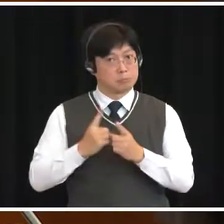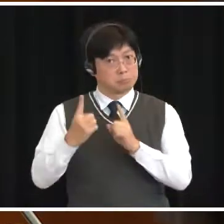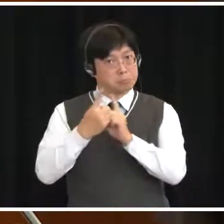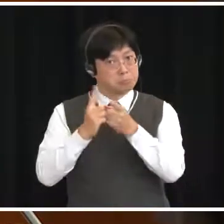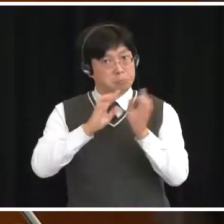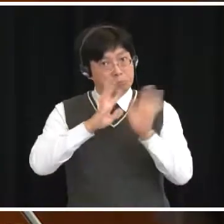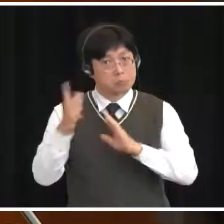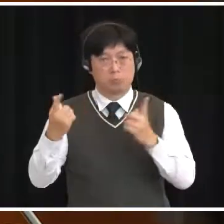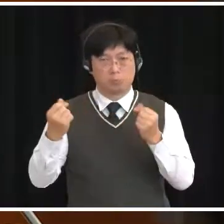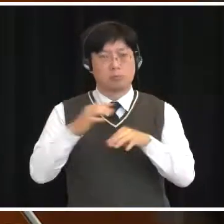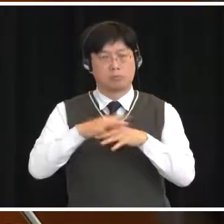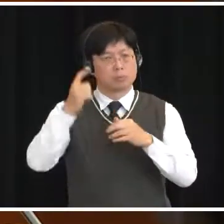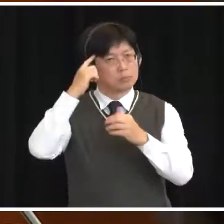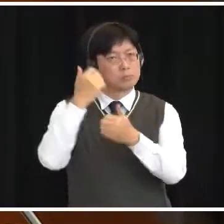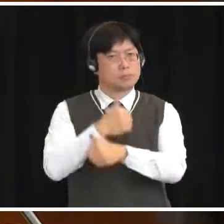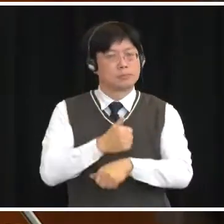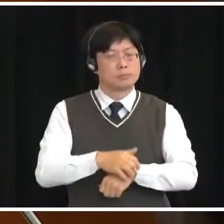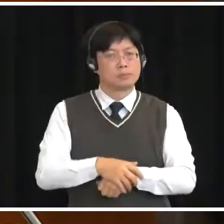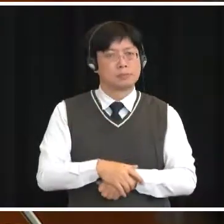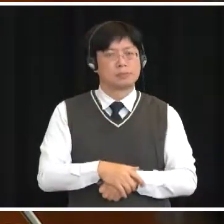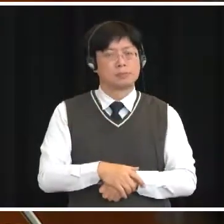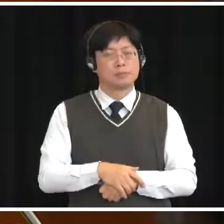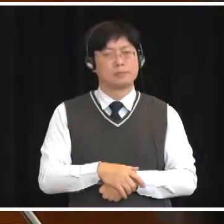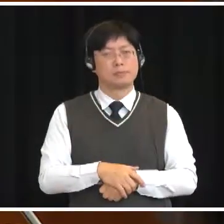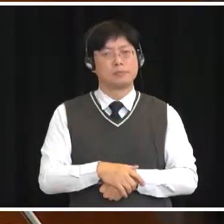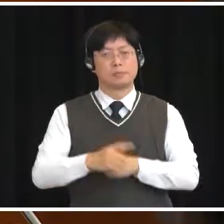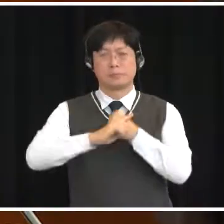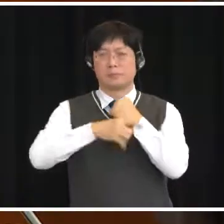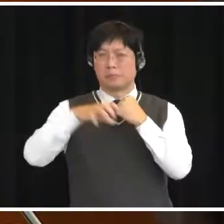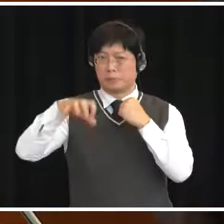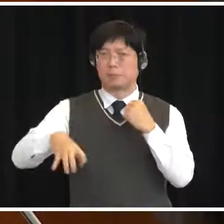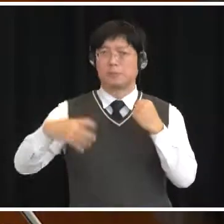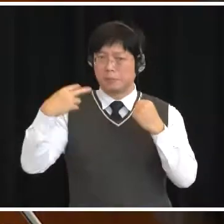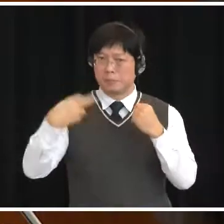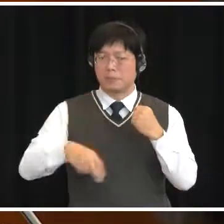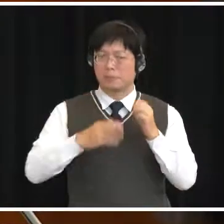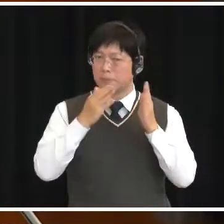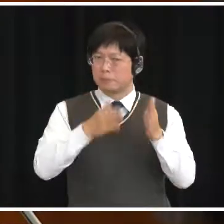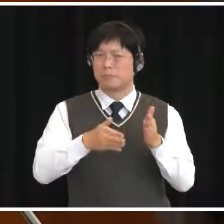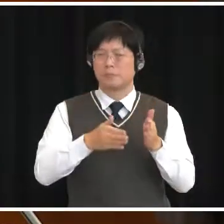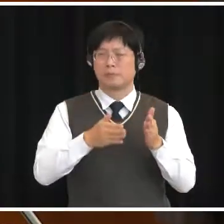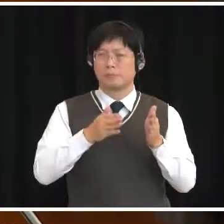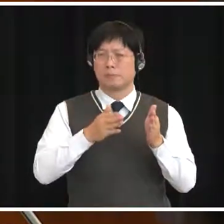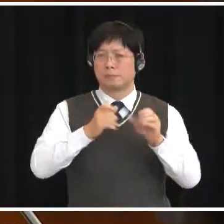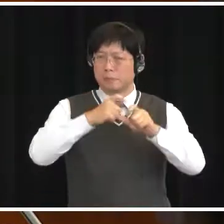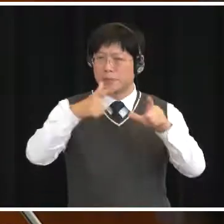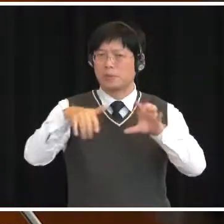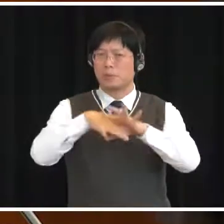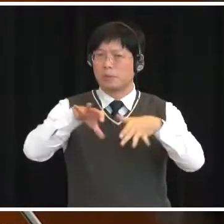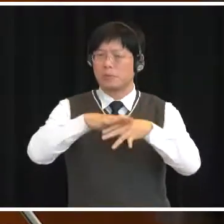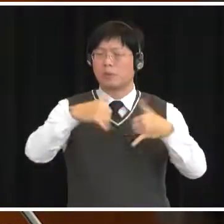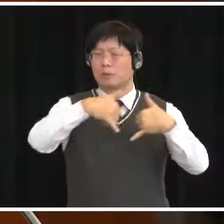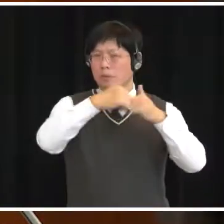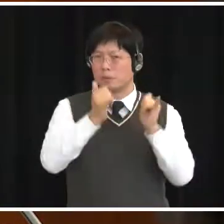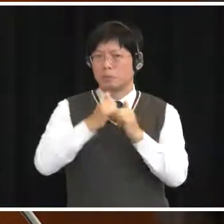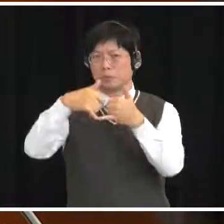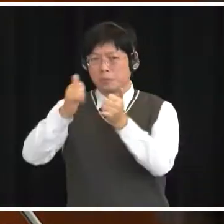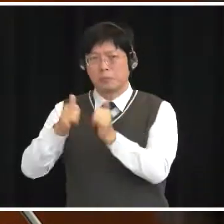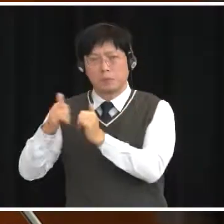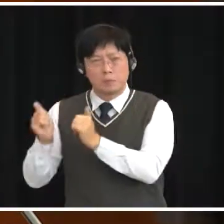one party friendly with the other? The courts would consider